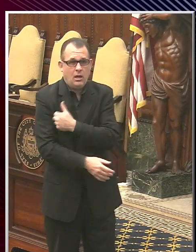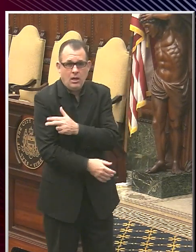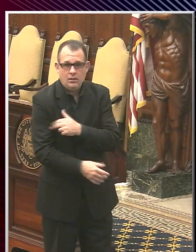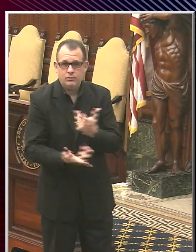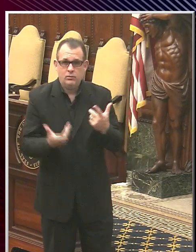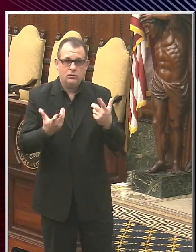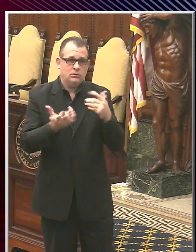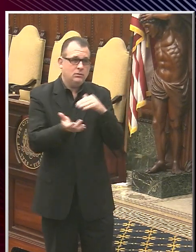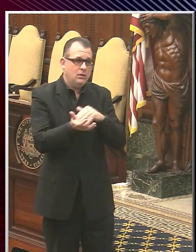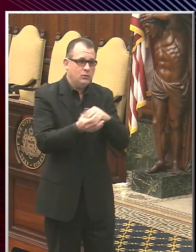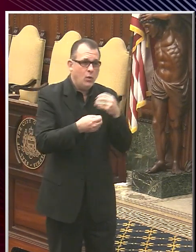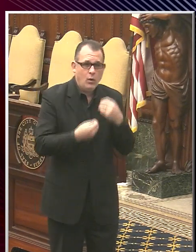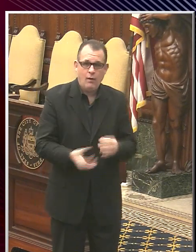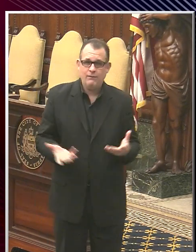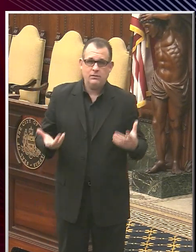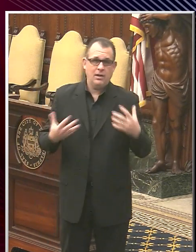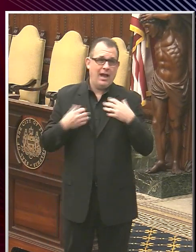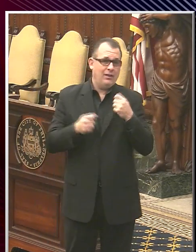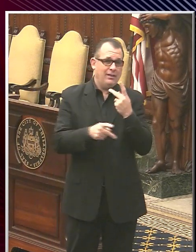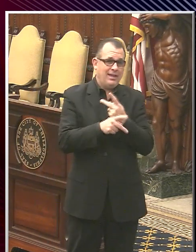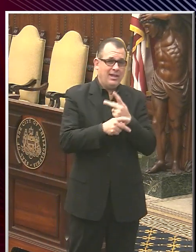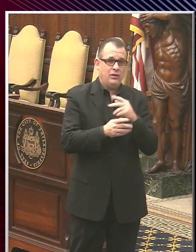federally qualified health centers. I'll